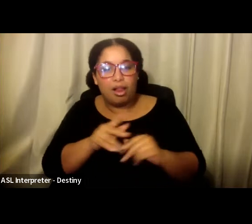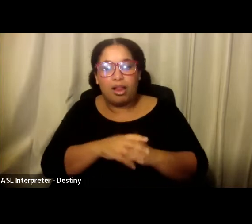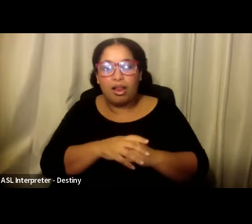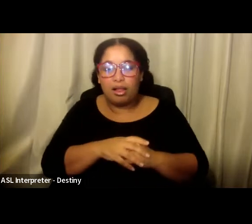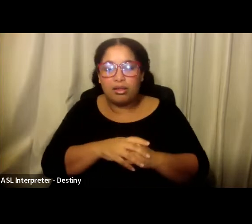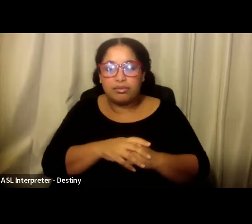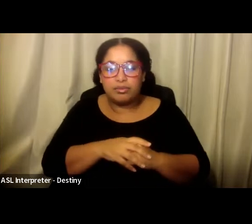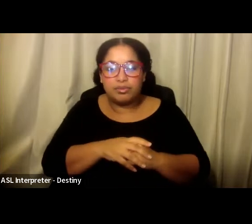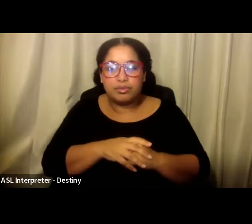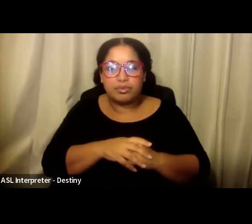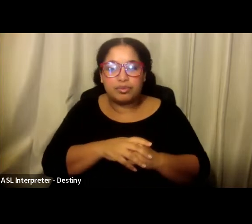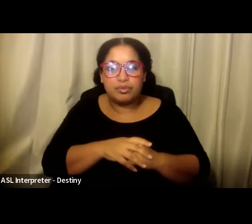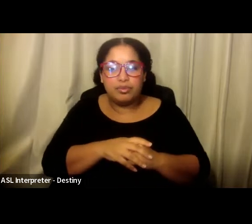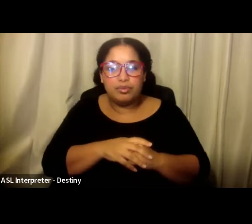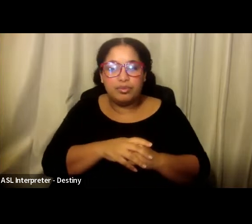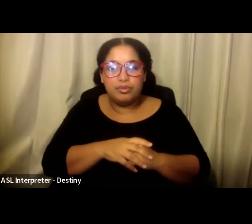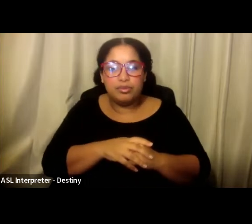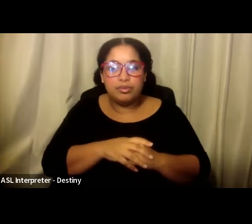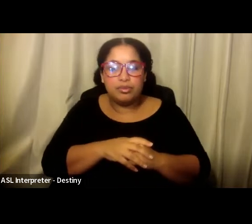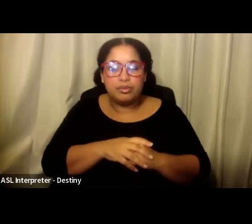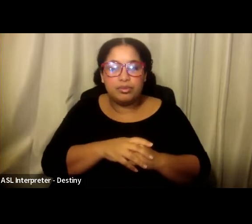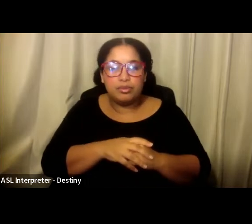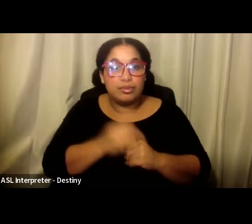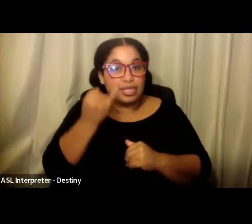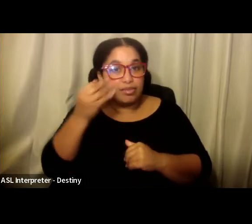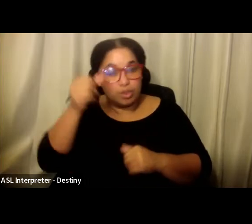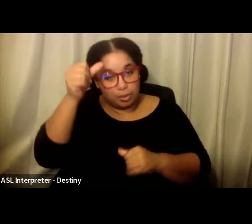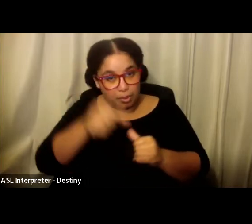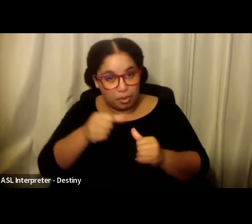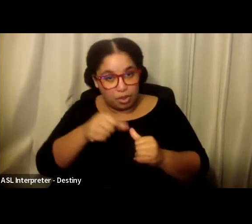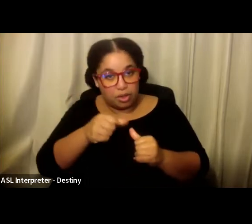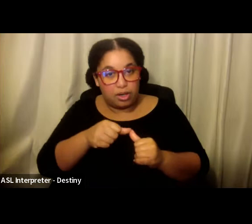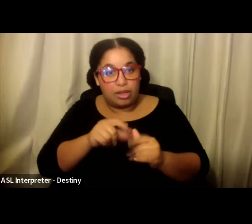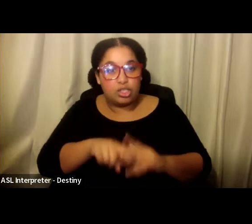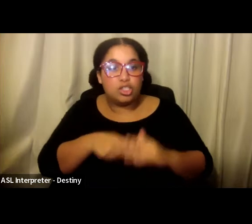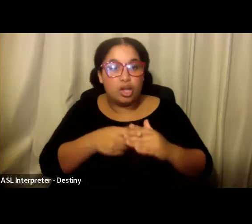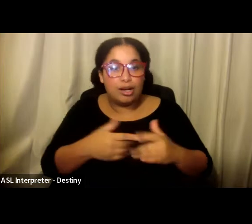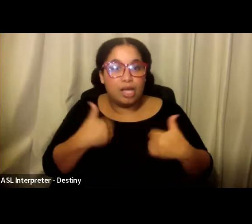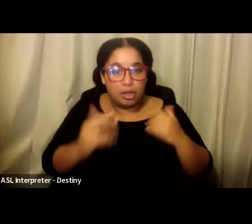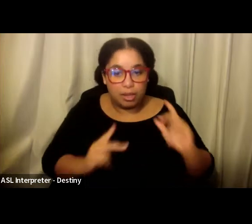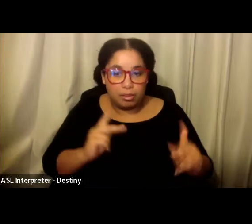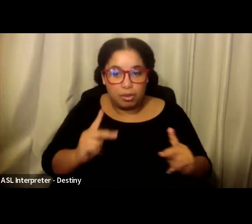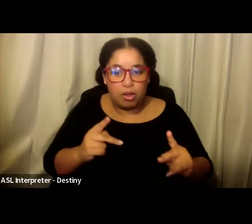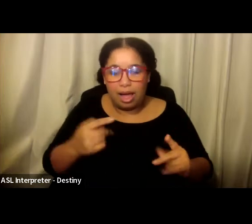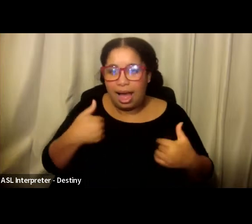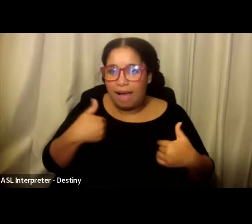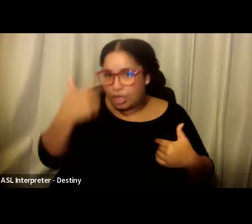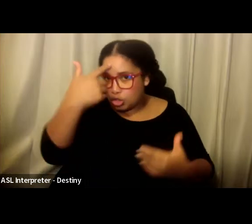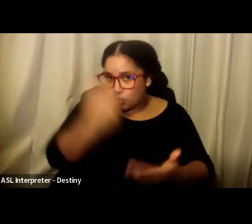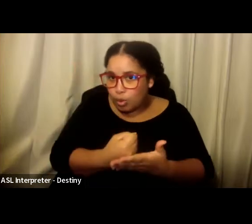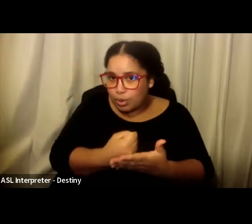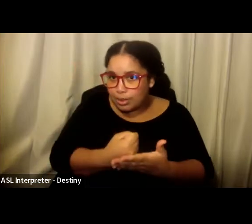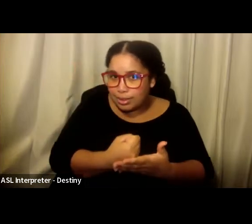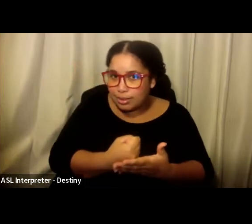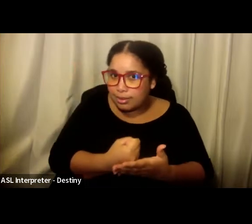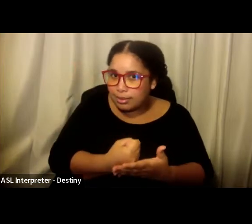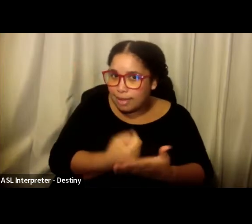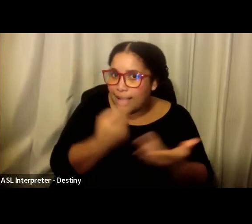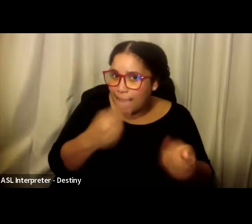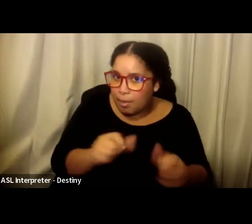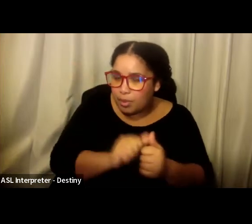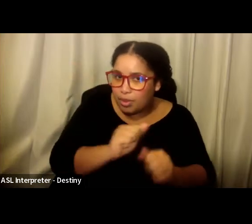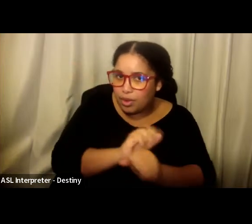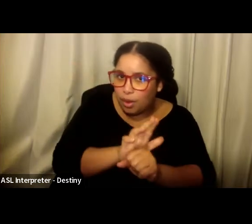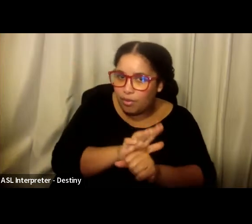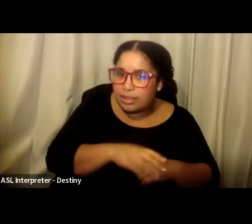folks of, if they remember this, in the beginning, these young people having strokes. Right.